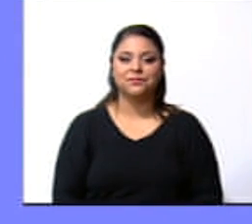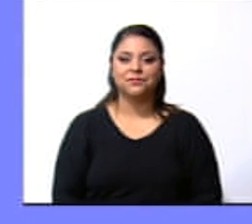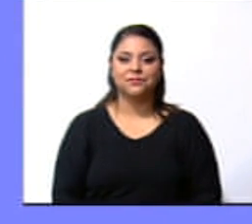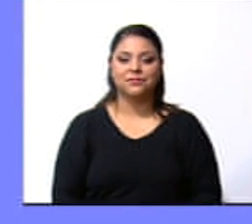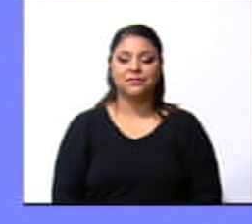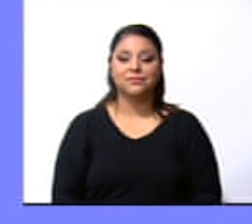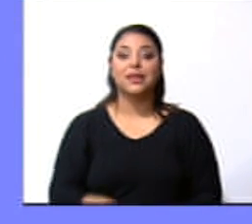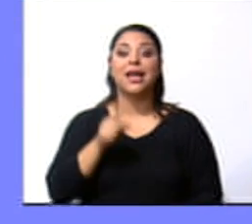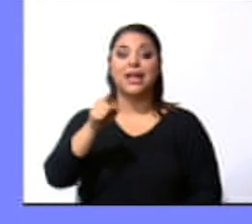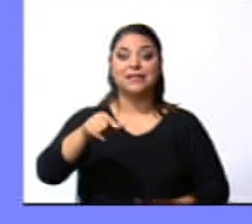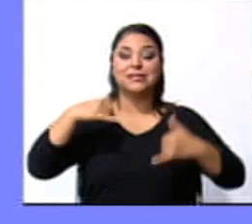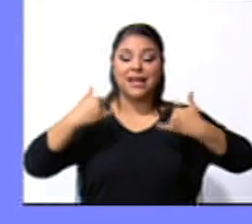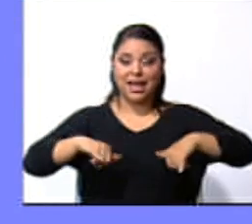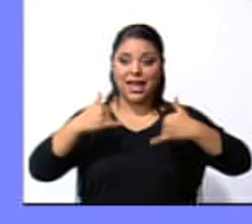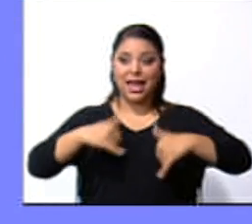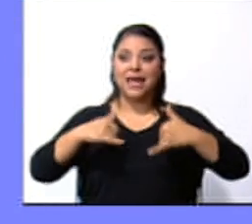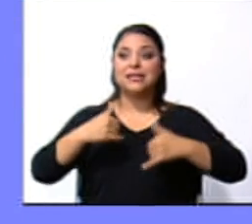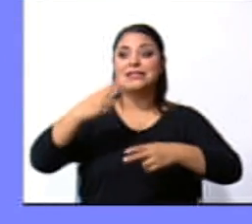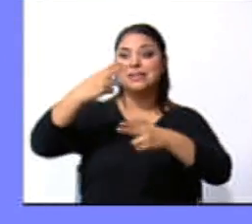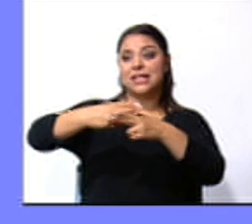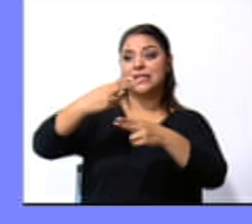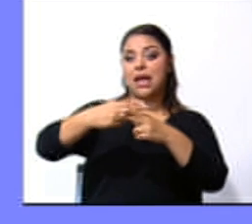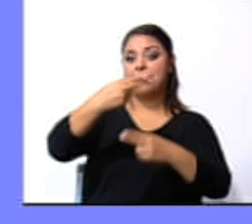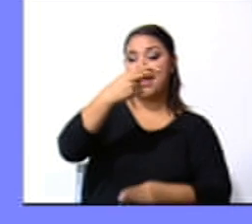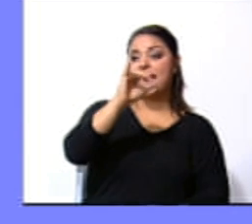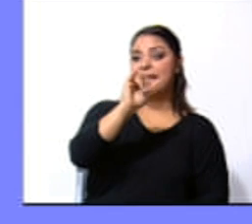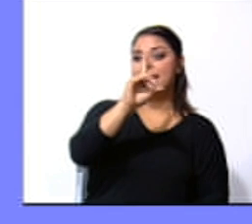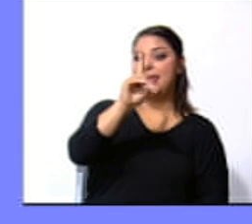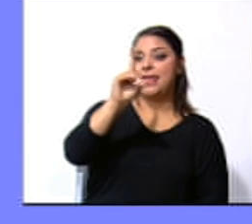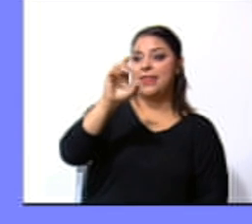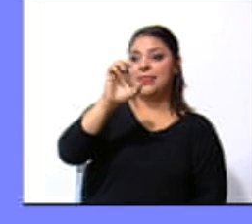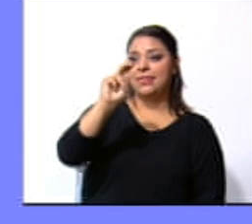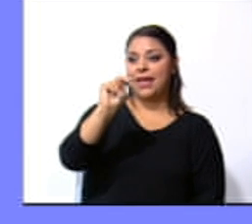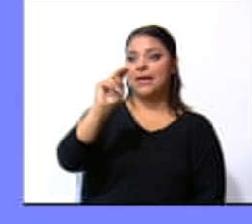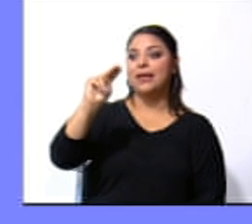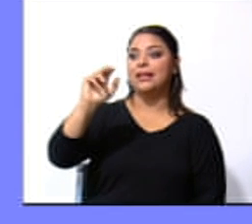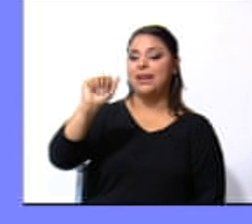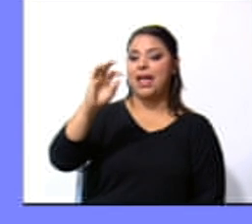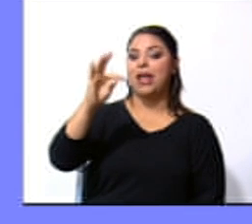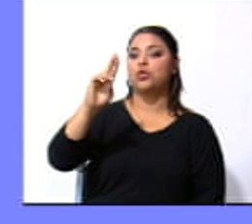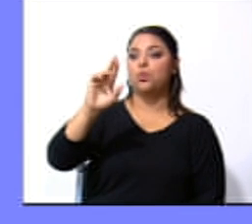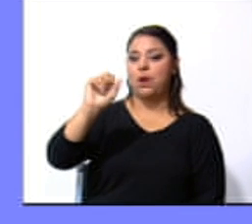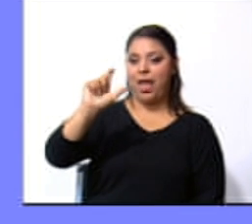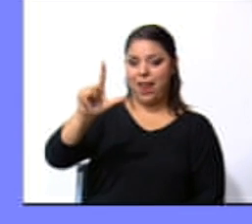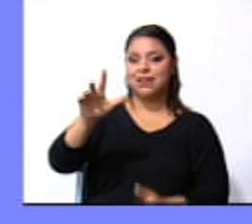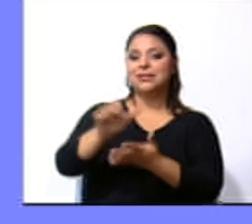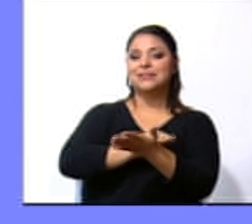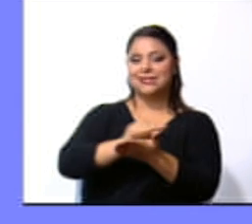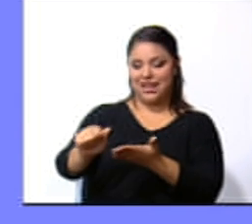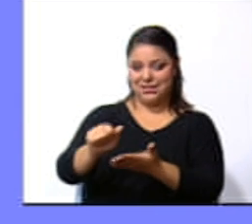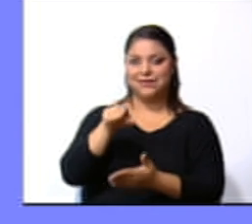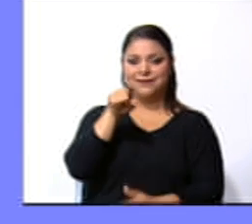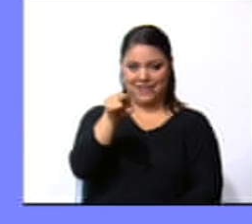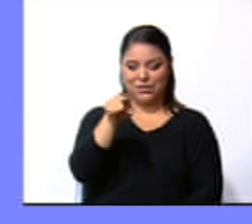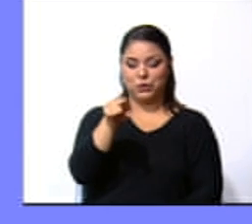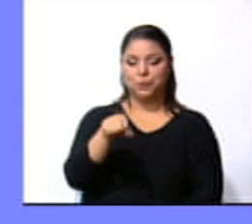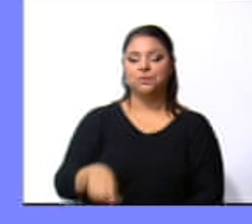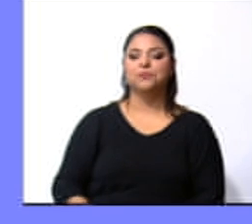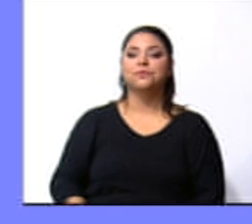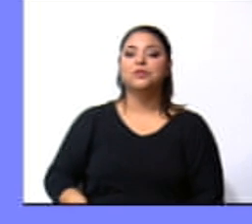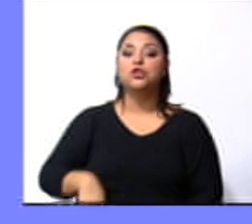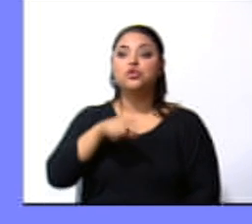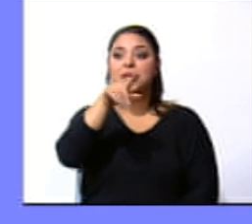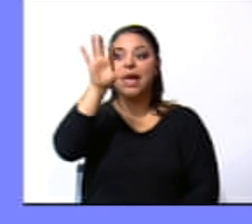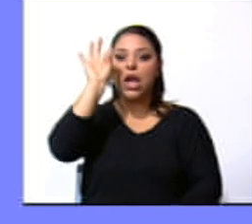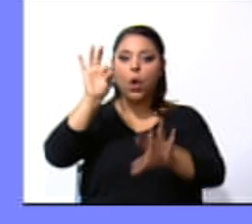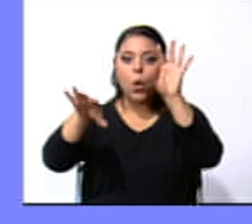game is called Hidden Natural Disasters. Okay, and we're gonna we need to find the image.